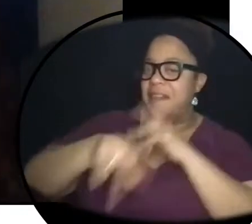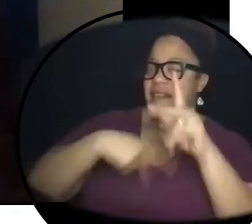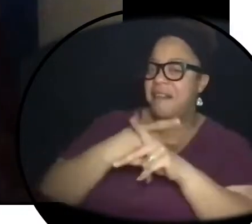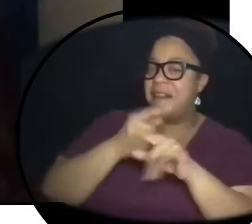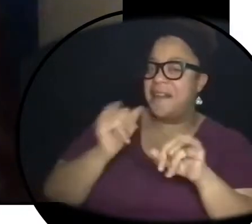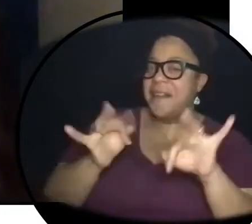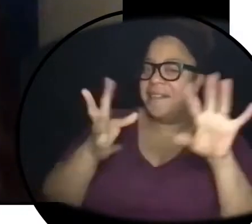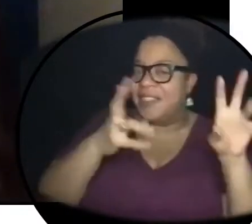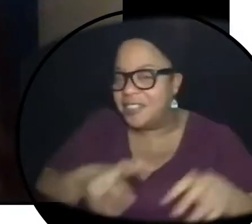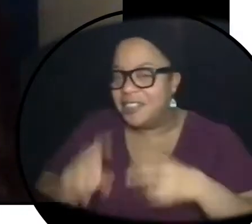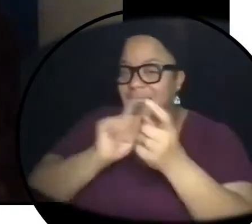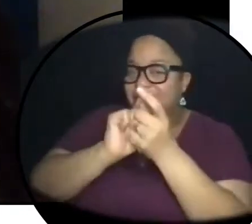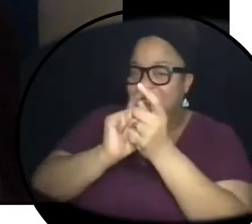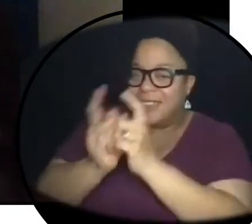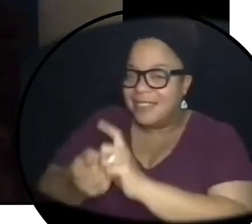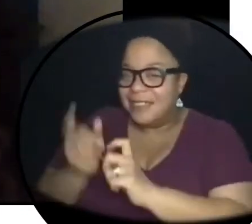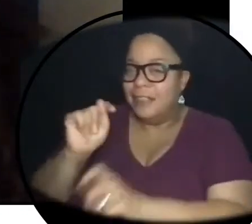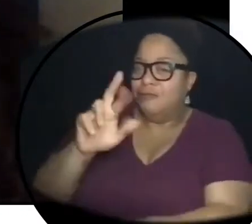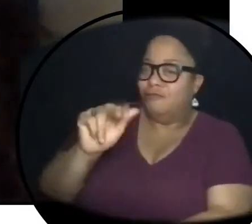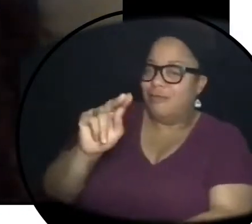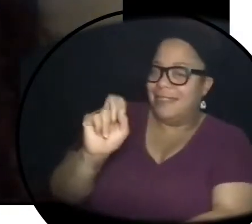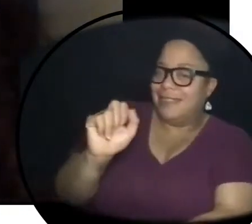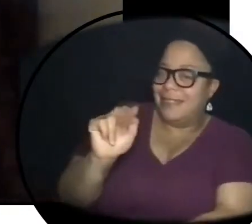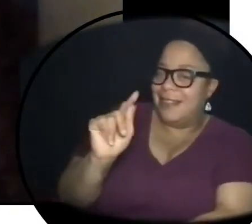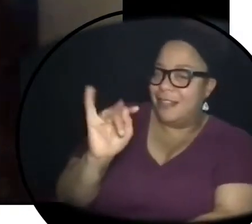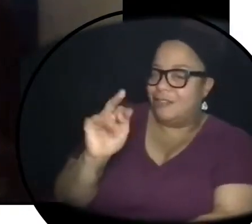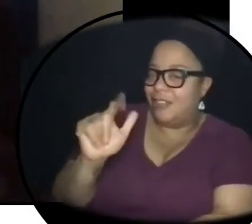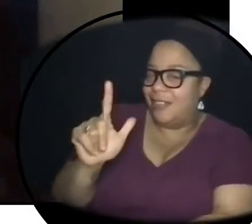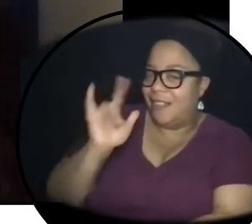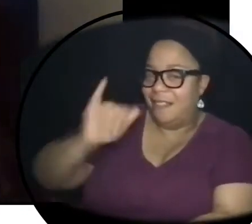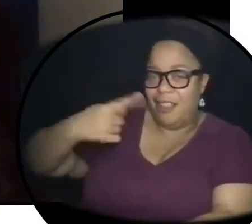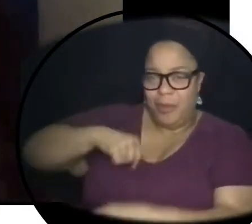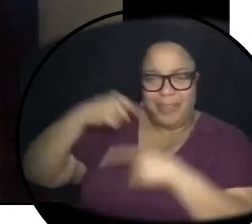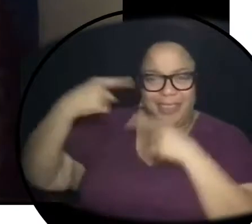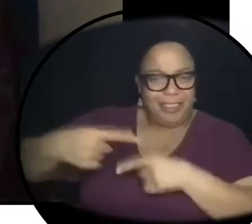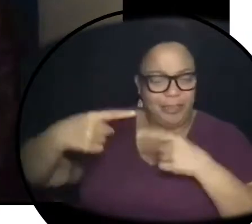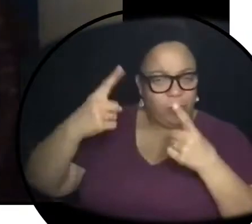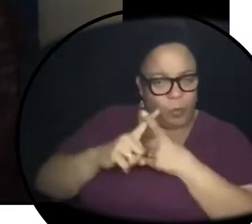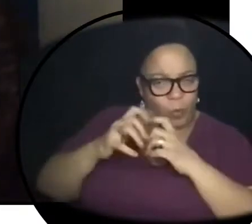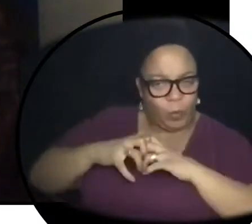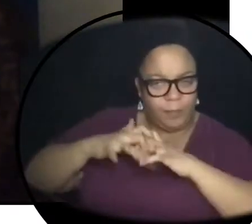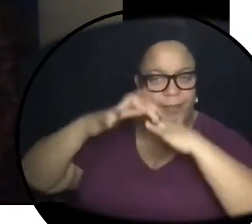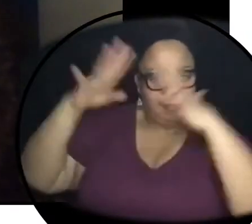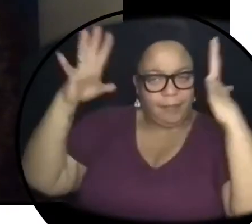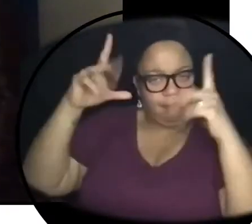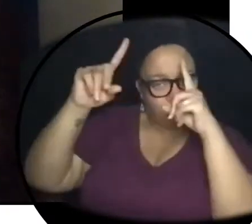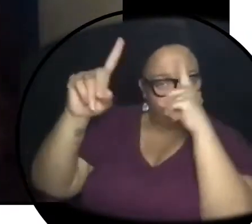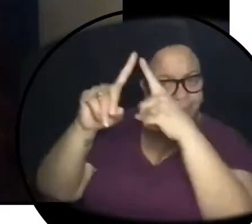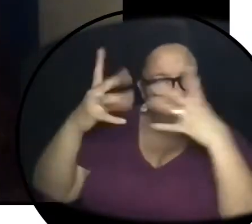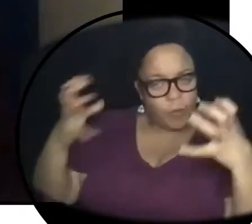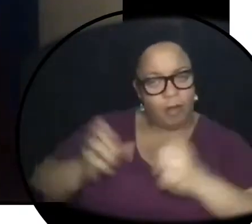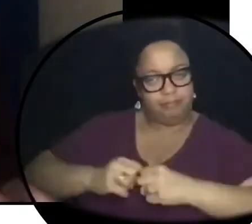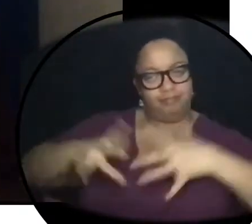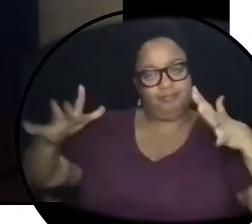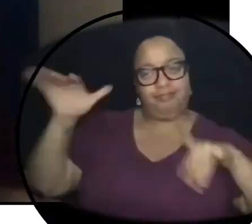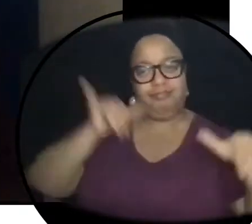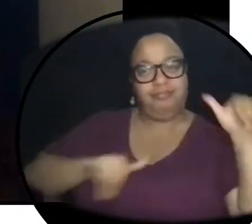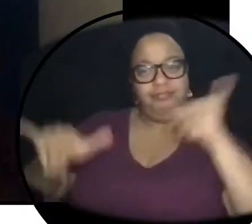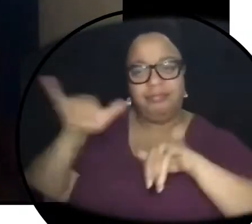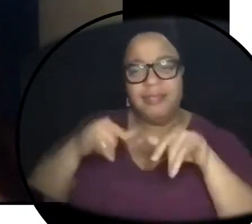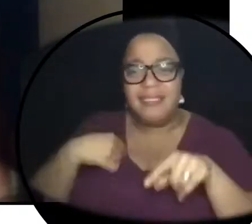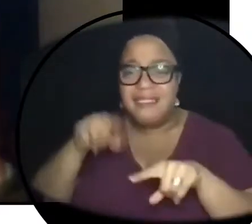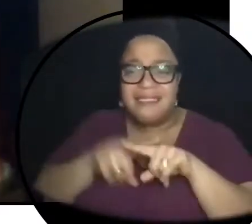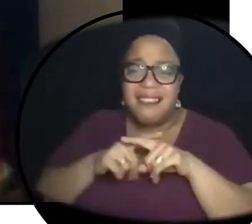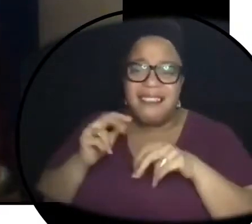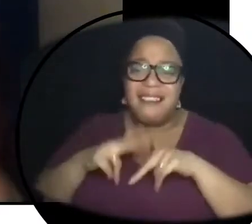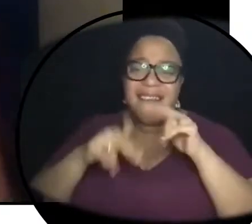all, and my dad's in the hospital right now. So half of my head is thinking, how's my father doing? That is human process. And I think for all the work that we